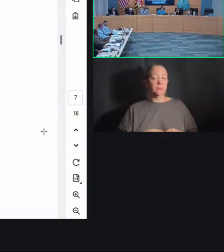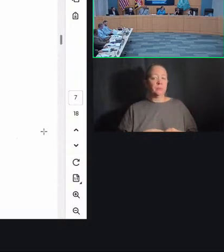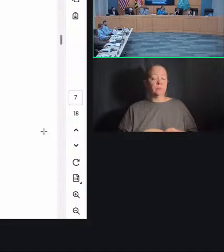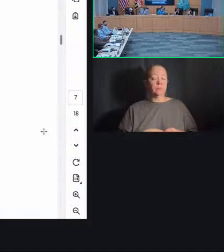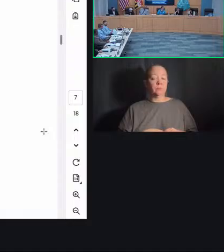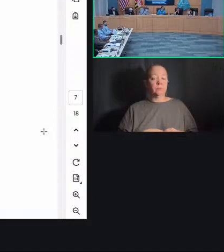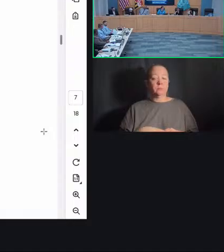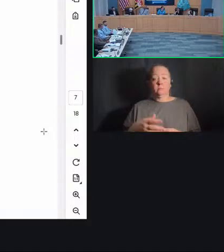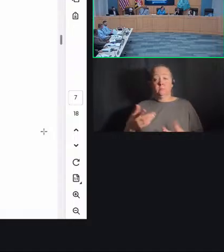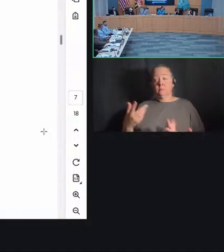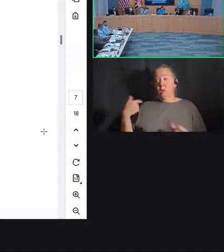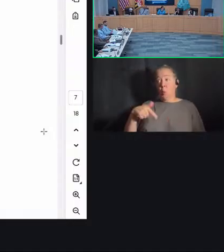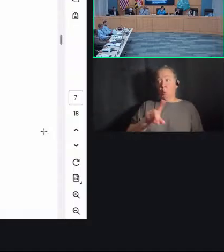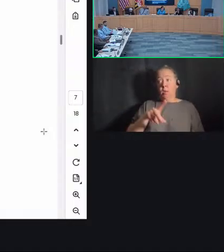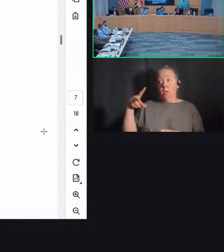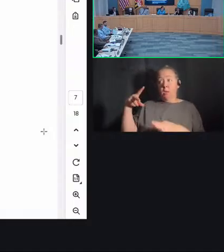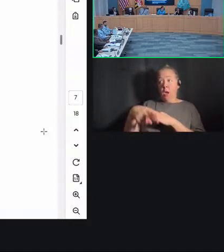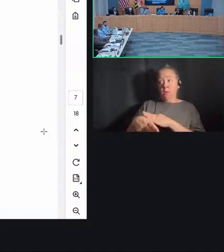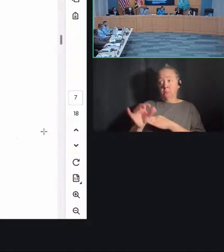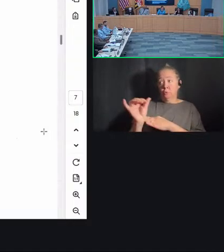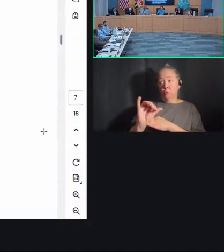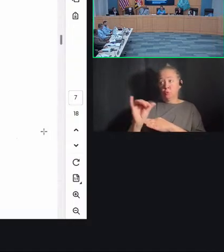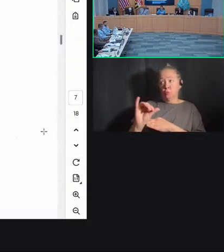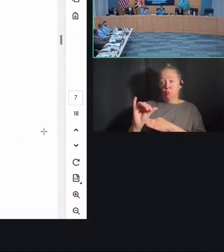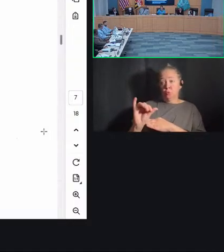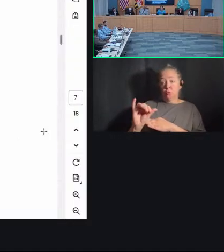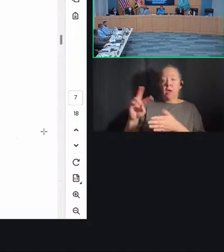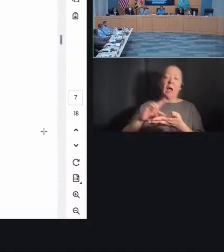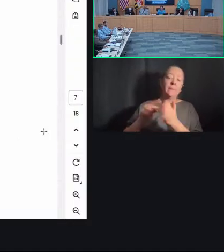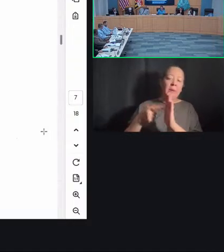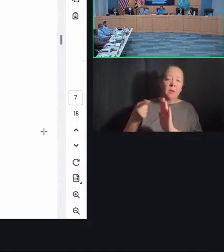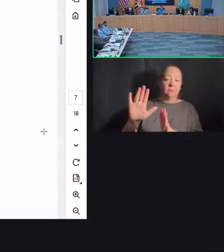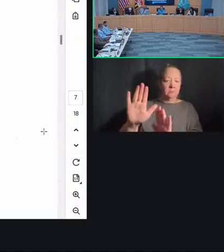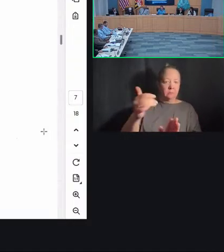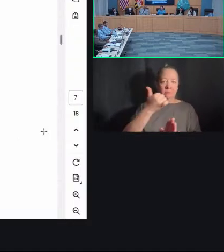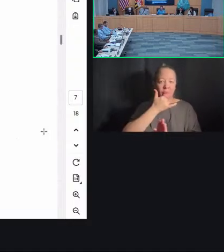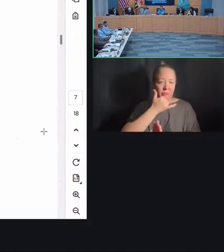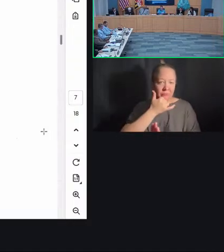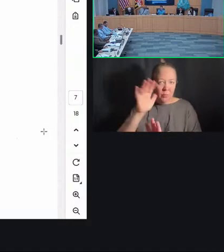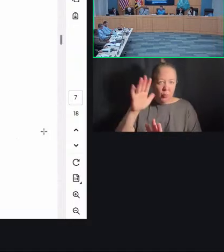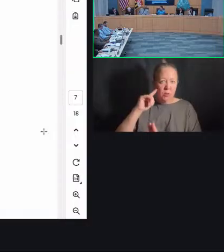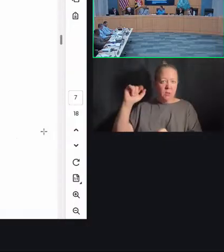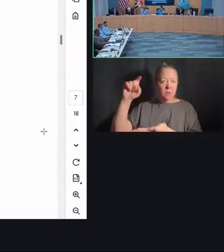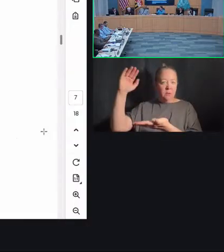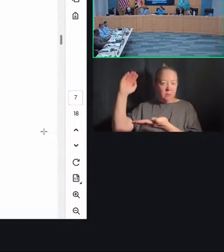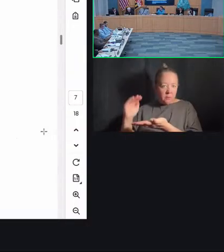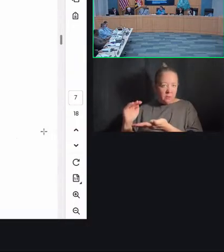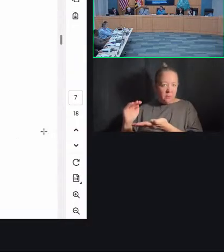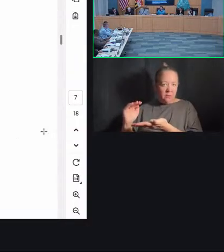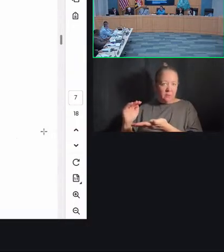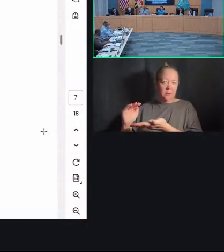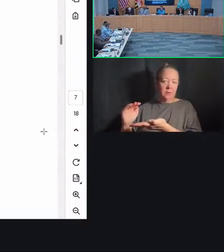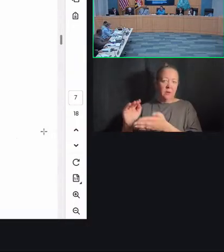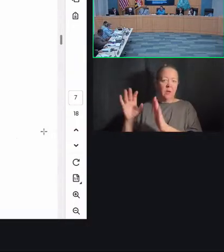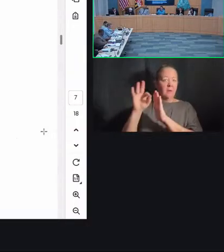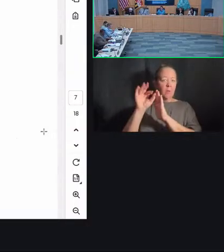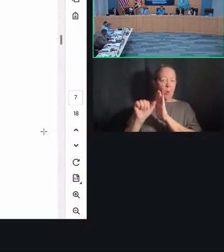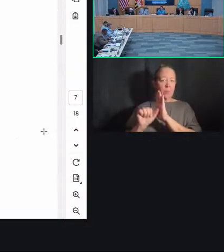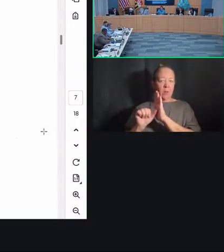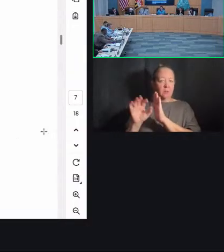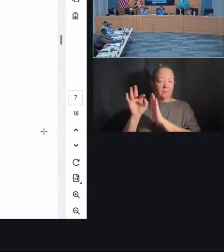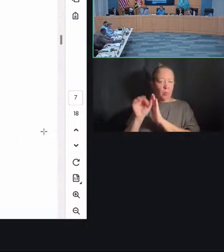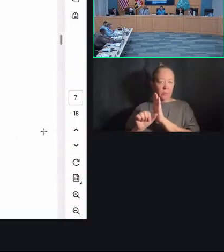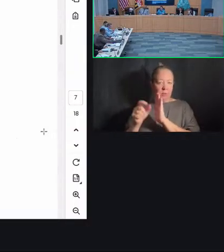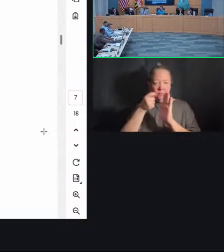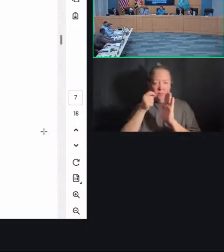We could cut it, too. I mean, we could cut it down, sorry. Yeah. We could cut it I mean, the formula is the formula. So if we have 16,